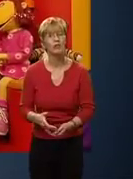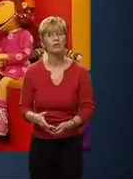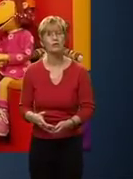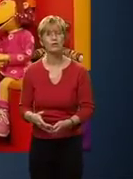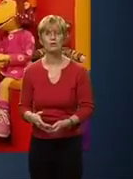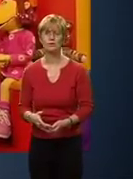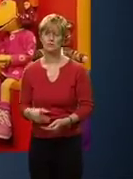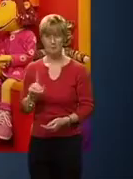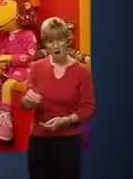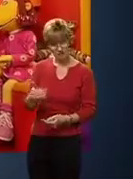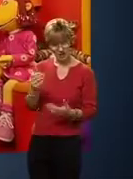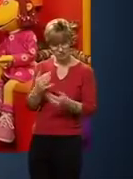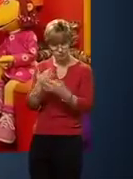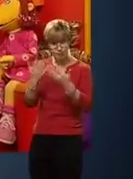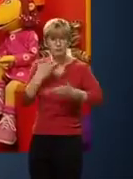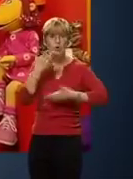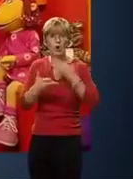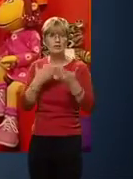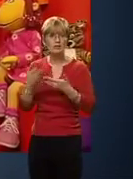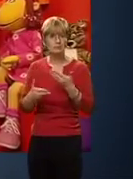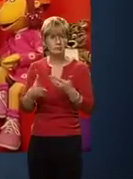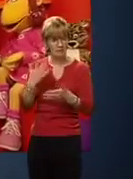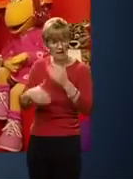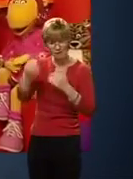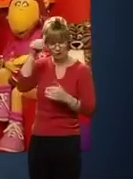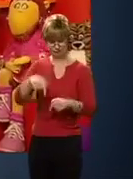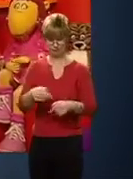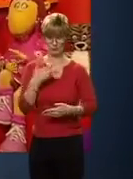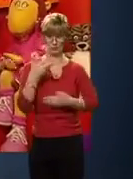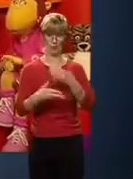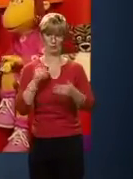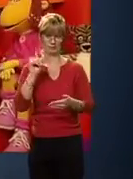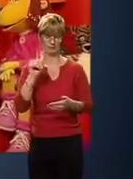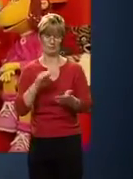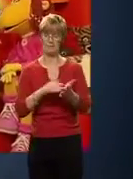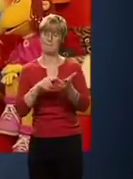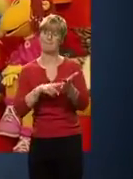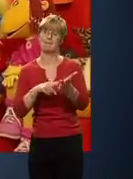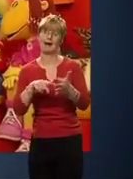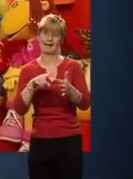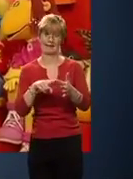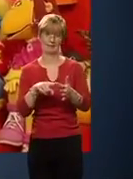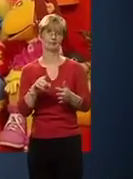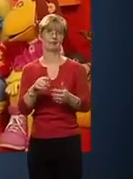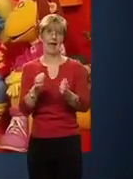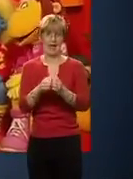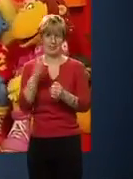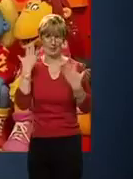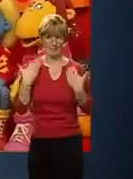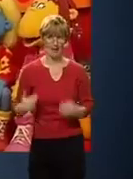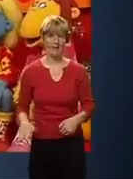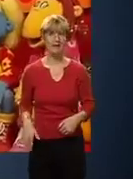of stories about them, so you never know. Now, this story is called Millie and the Mermaid.